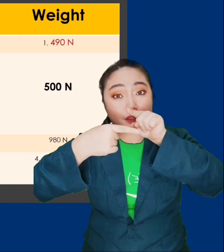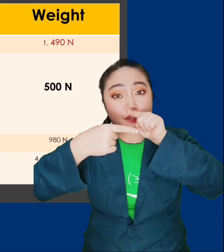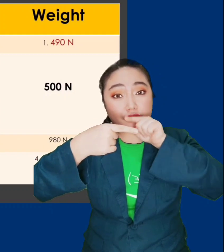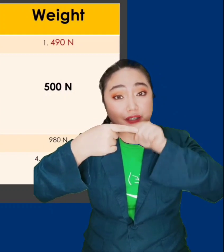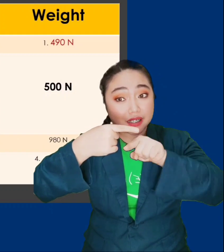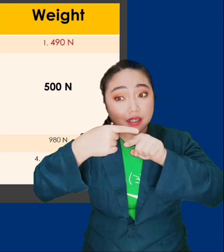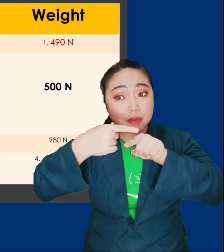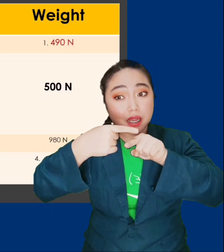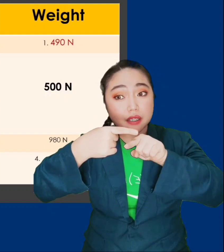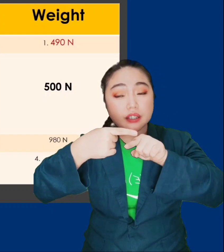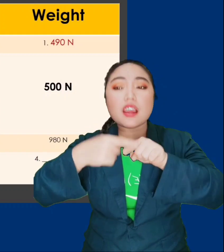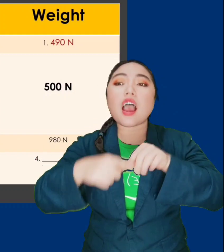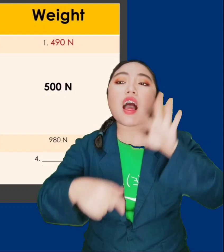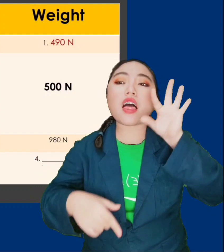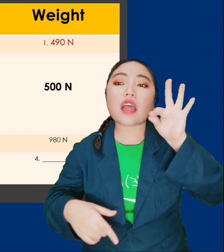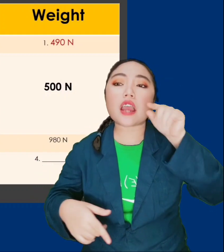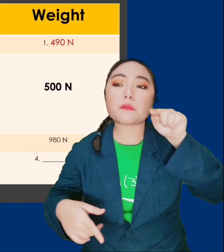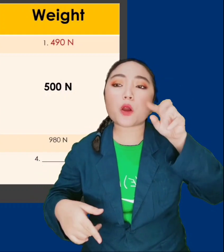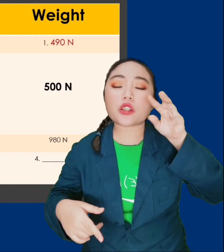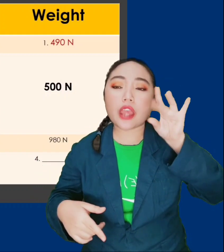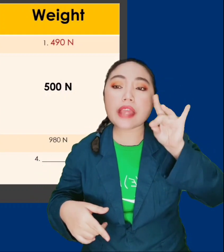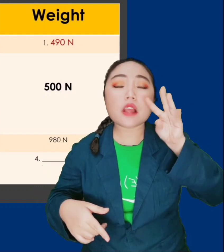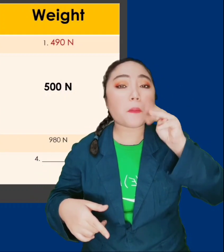divided by